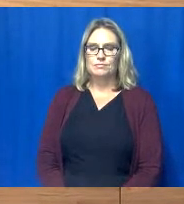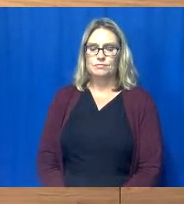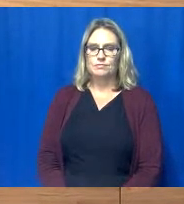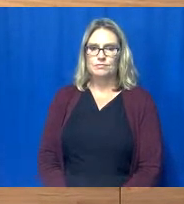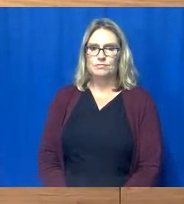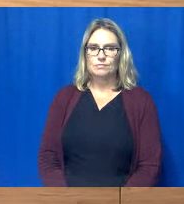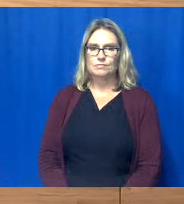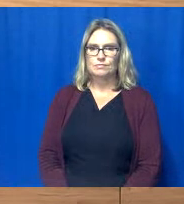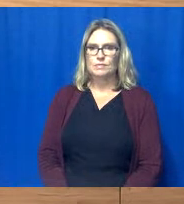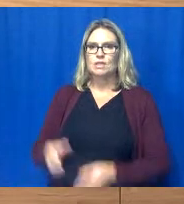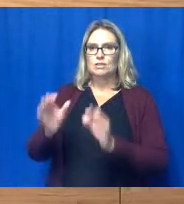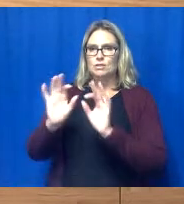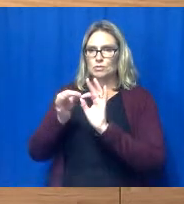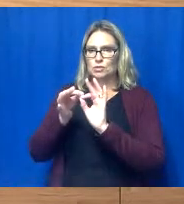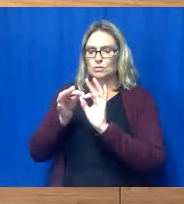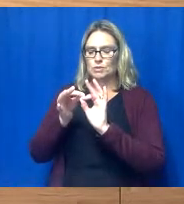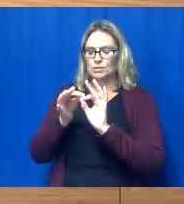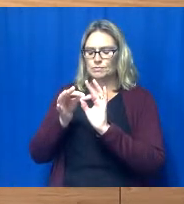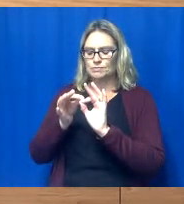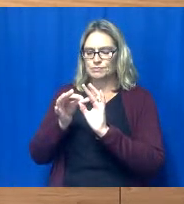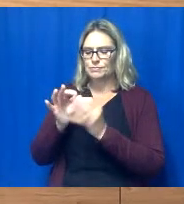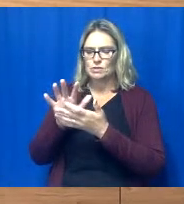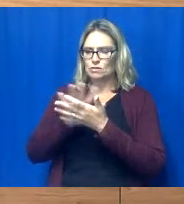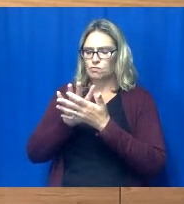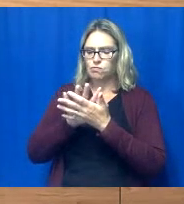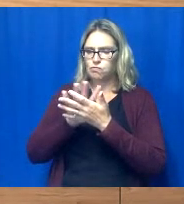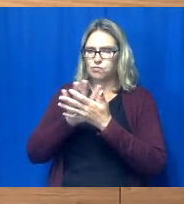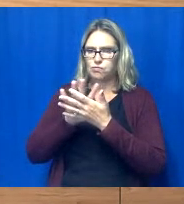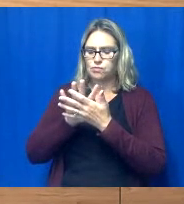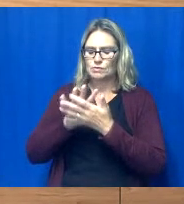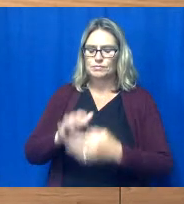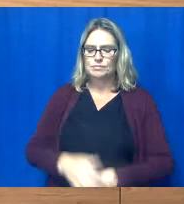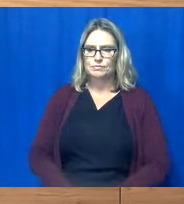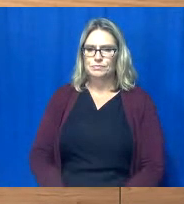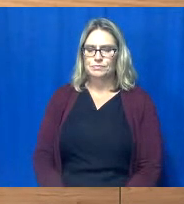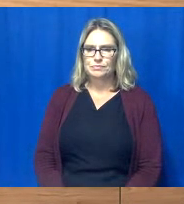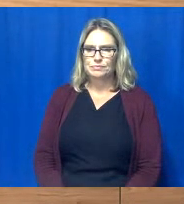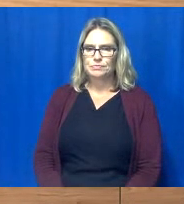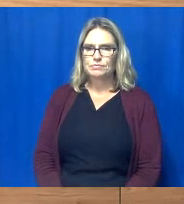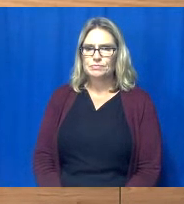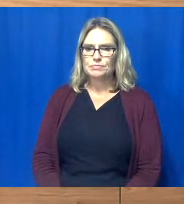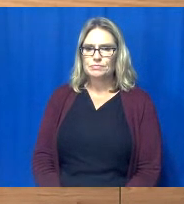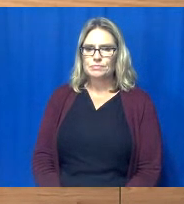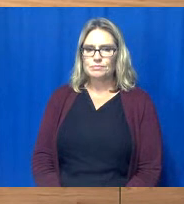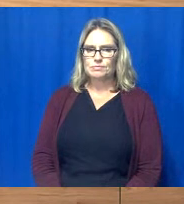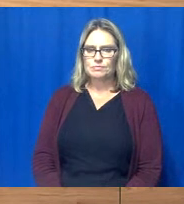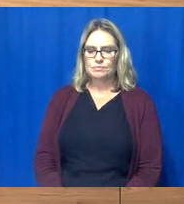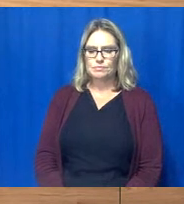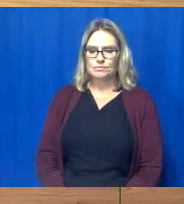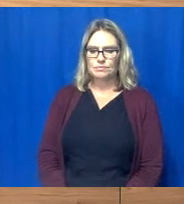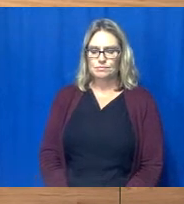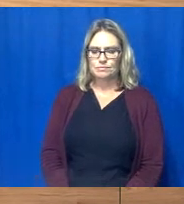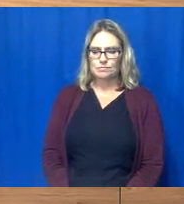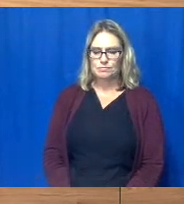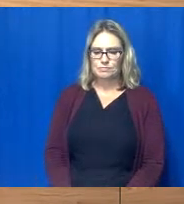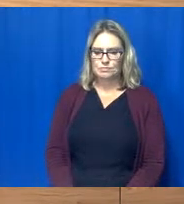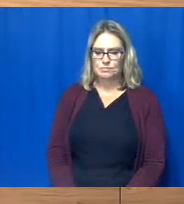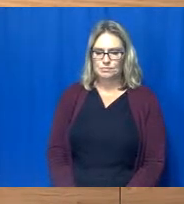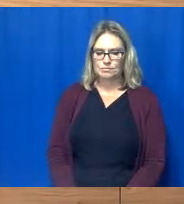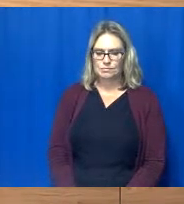one question and one follow-up, and please be brief and succinct. Patra.